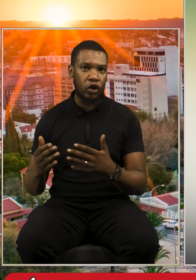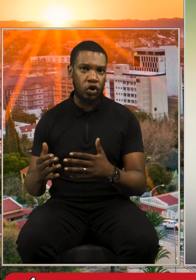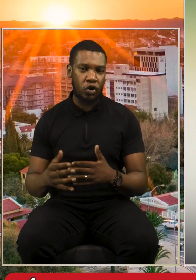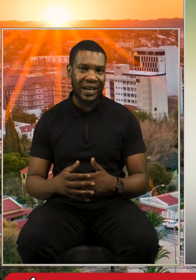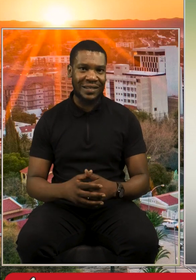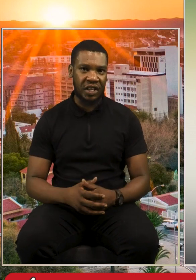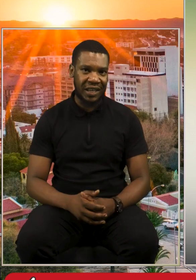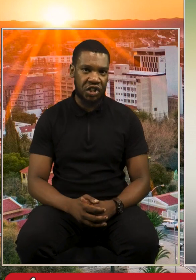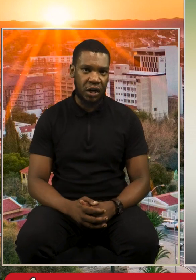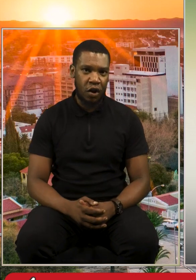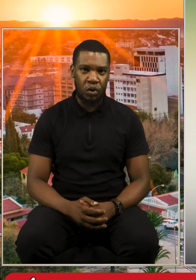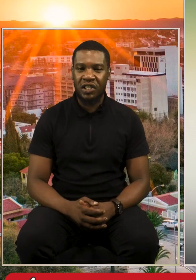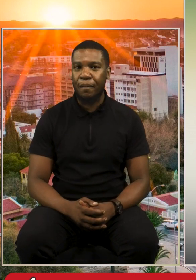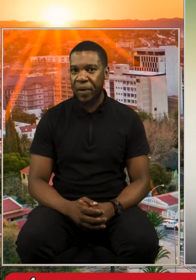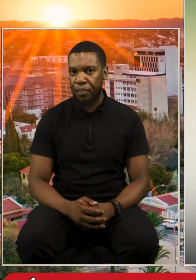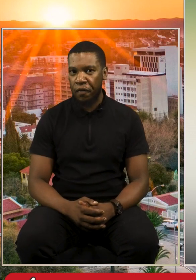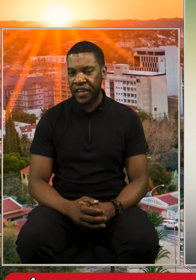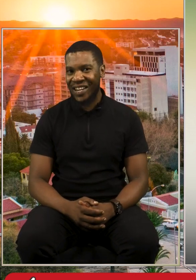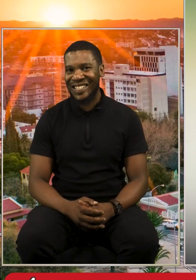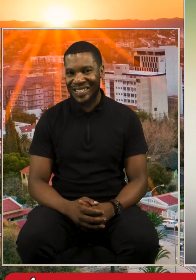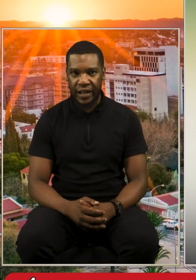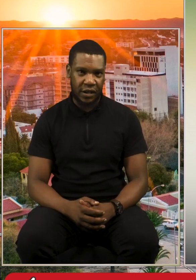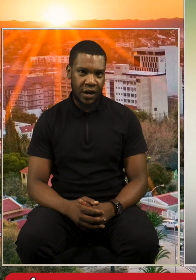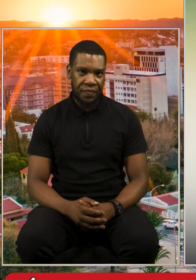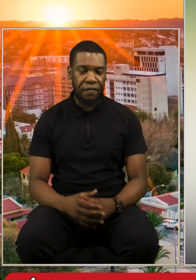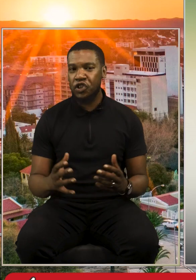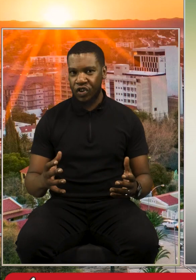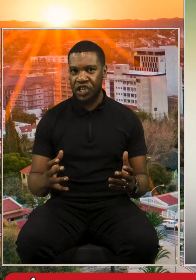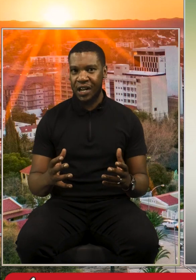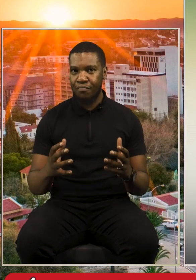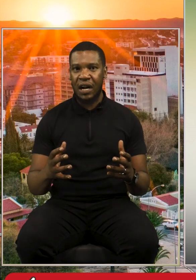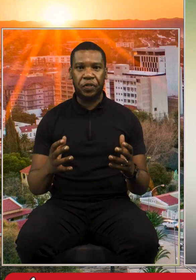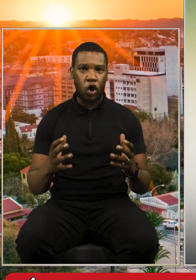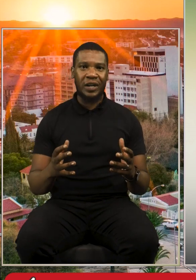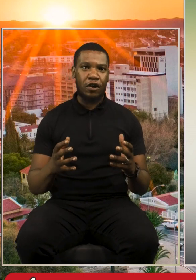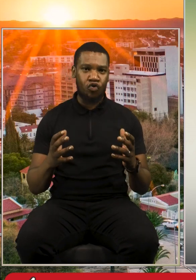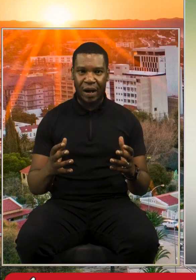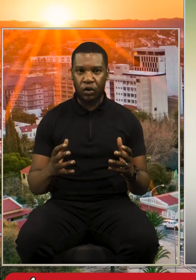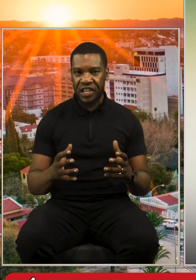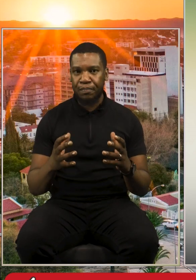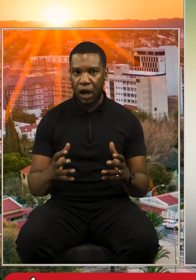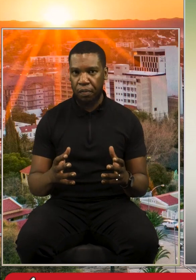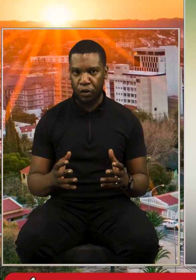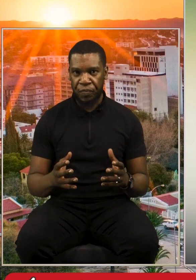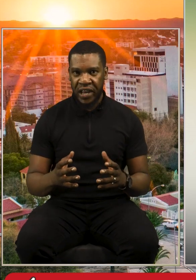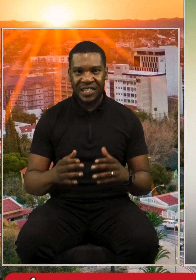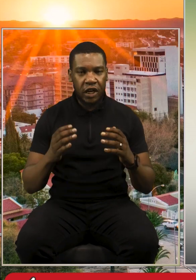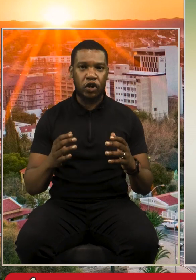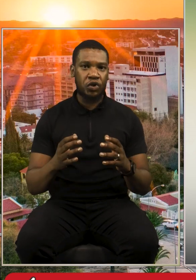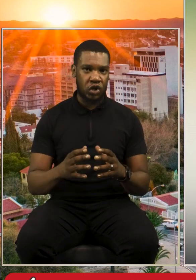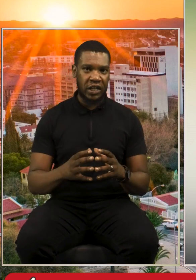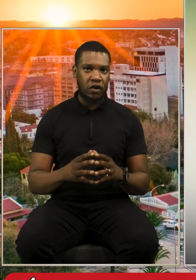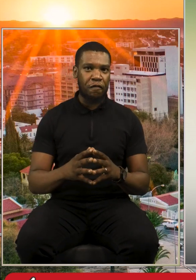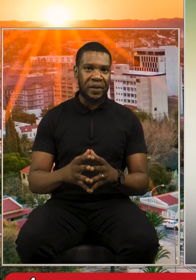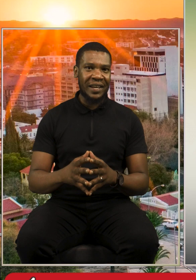likely couldn't locate the kitchen without a map of their estate. The frustration among the online rabble is palpable, as they